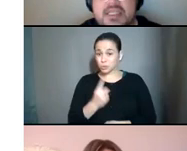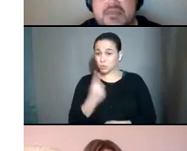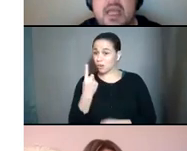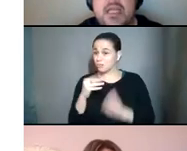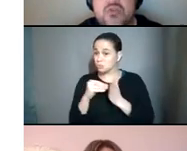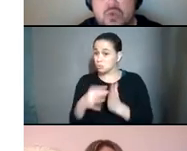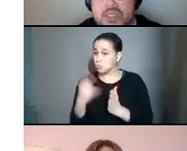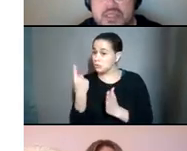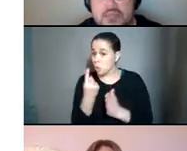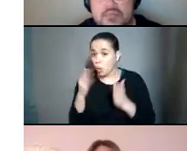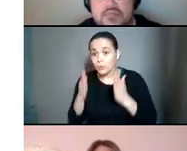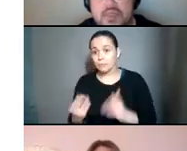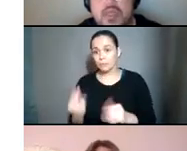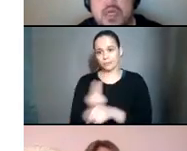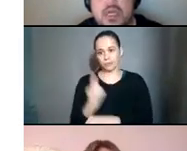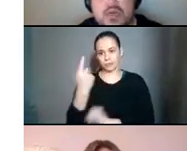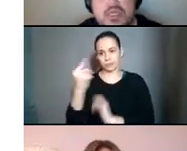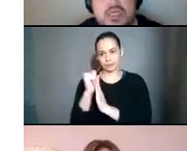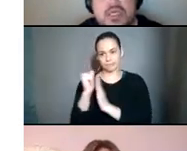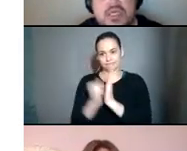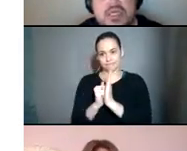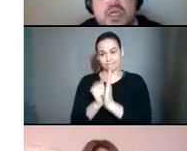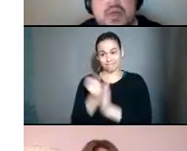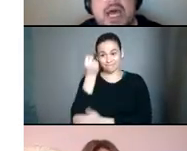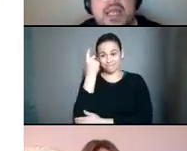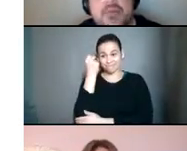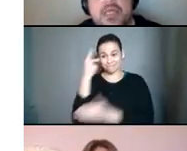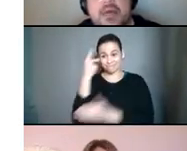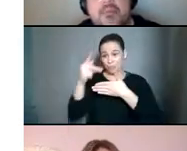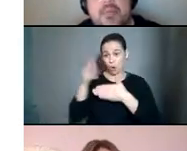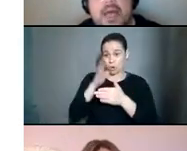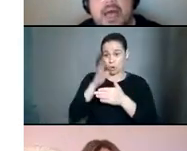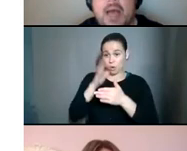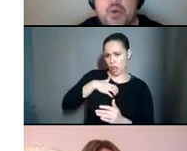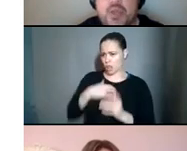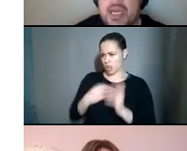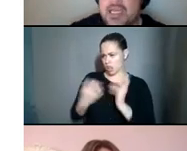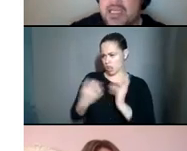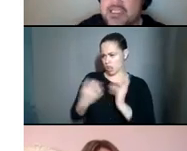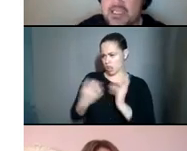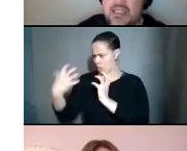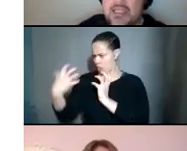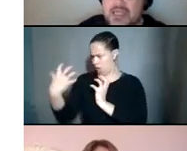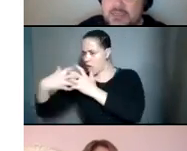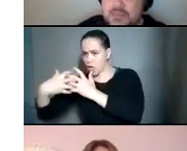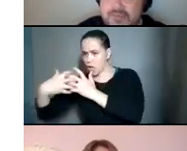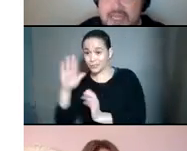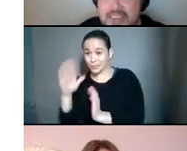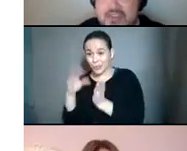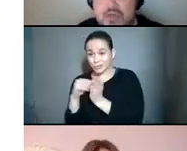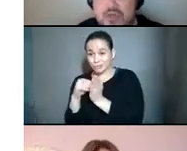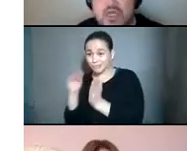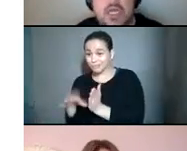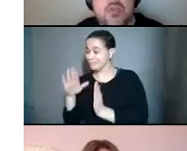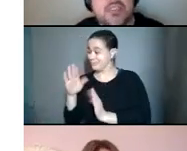account. Remember that the program adapts to support the specific needs of your child. So if someone else